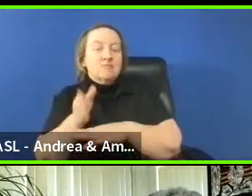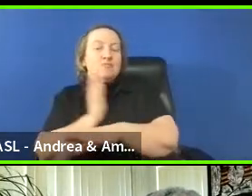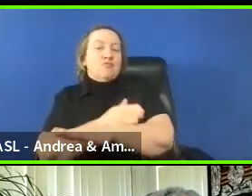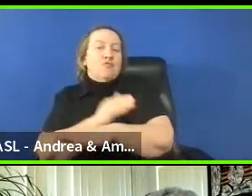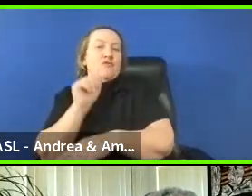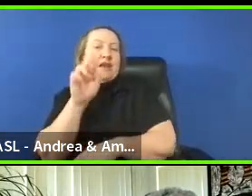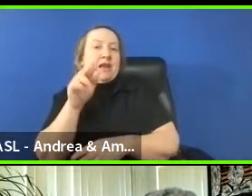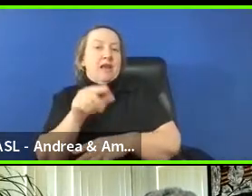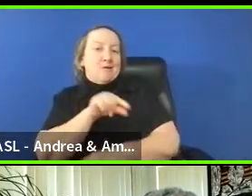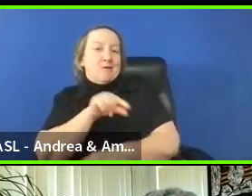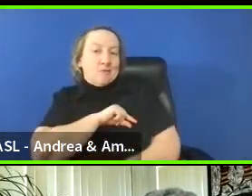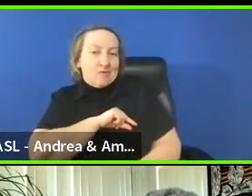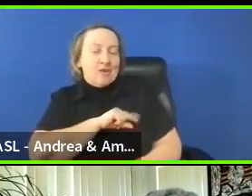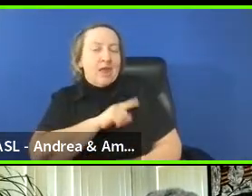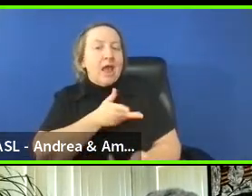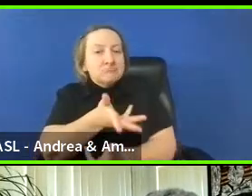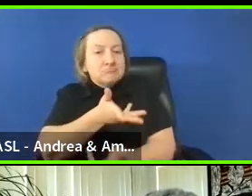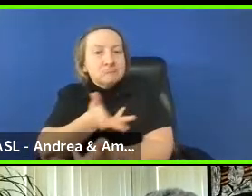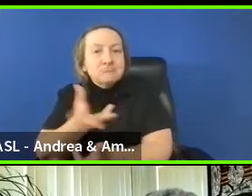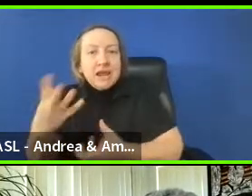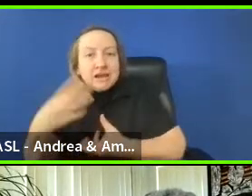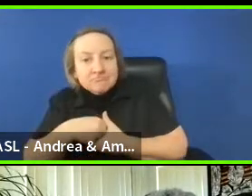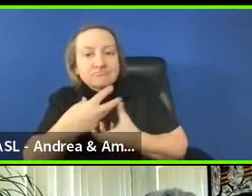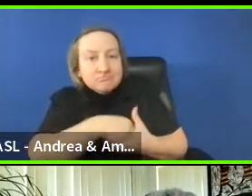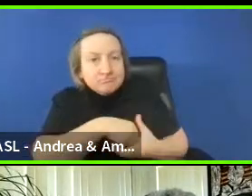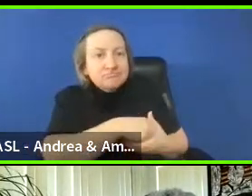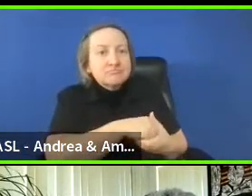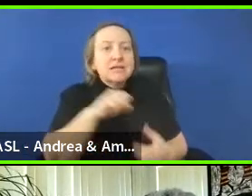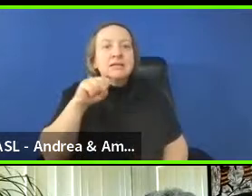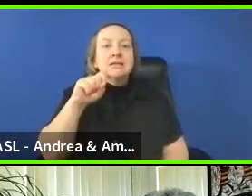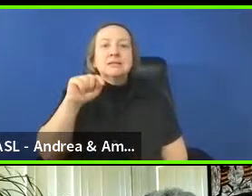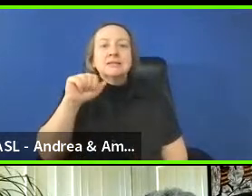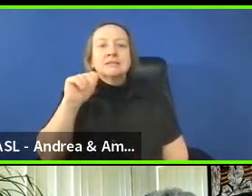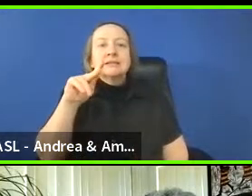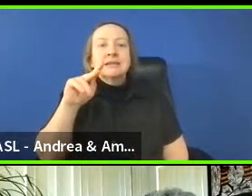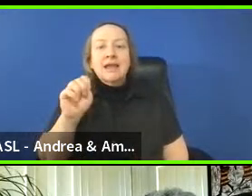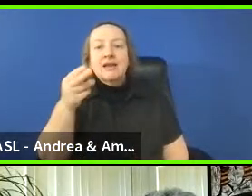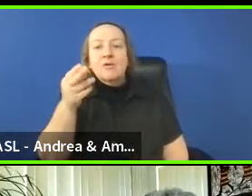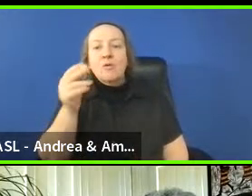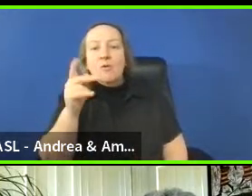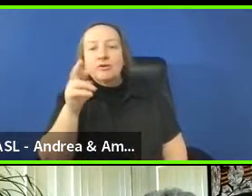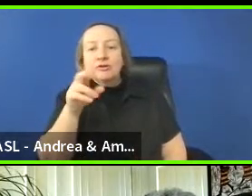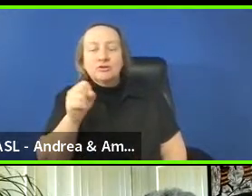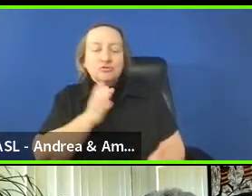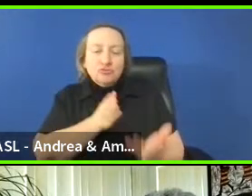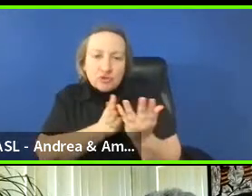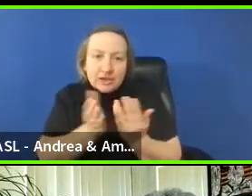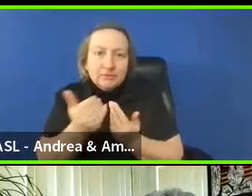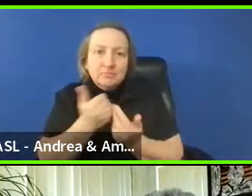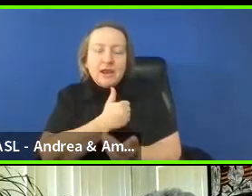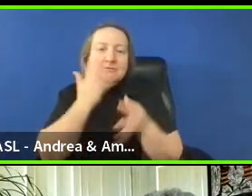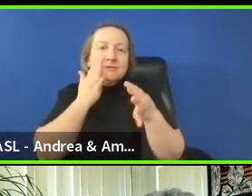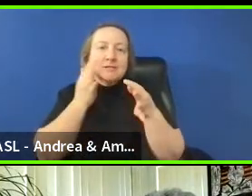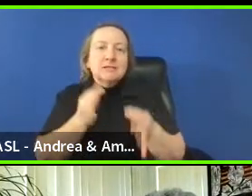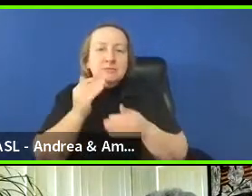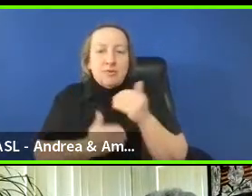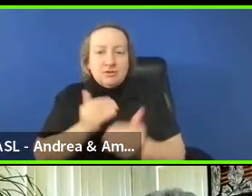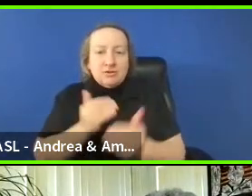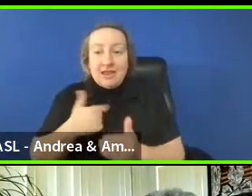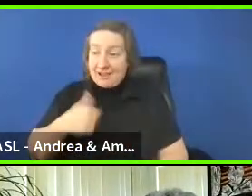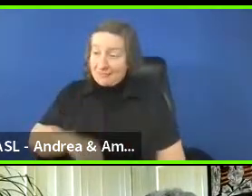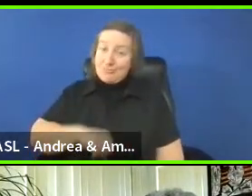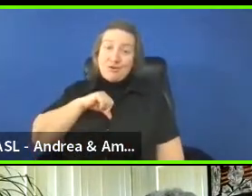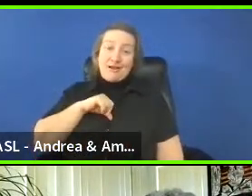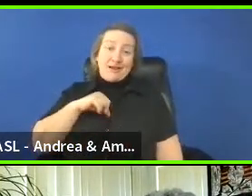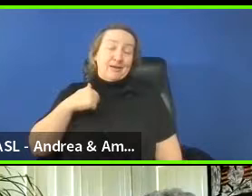engaging stakeholders through a transparent and inclusionary decision-making process. And so I'm very proud that we were able